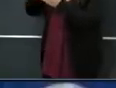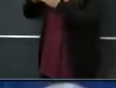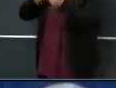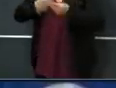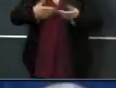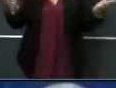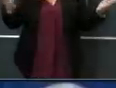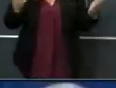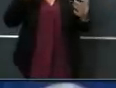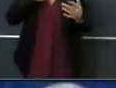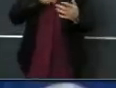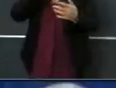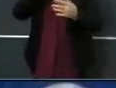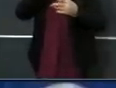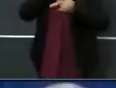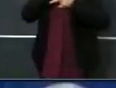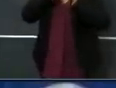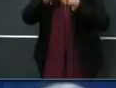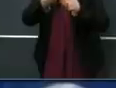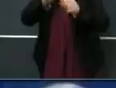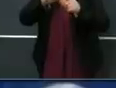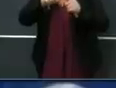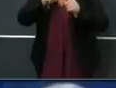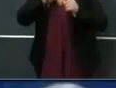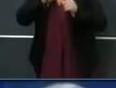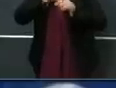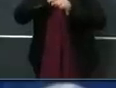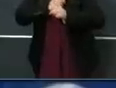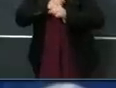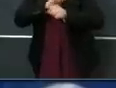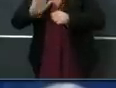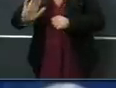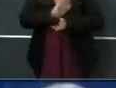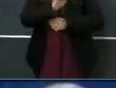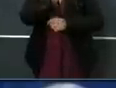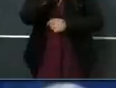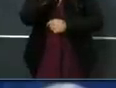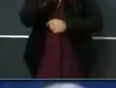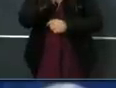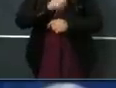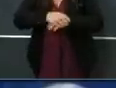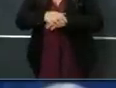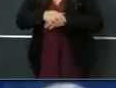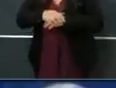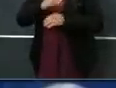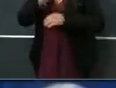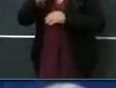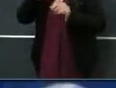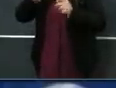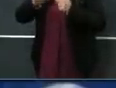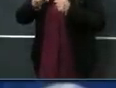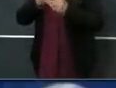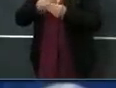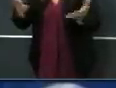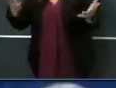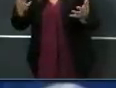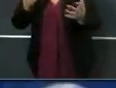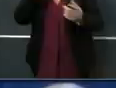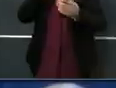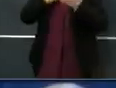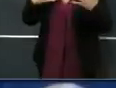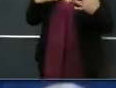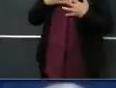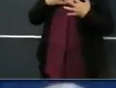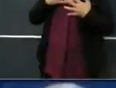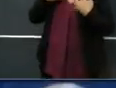concerns are breached as it relates to providing personal information to the state of California, and the fear people have as it